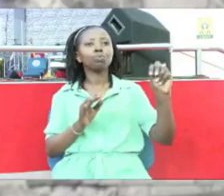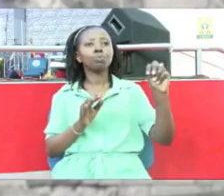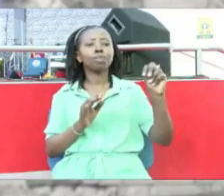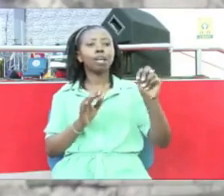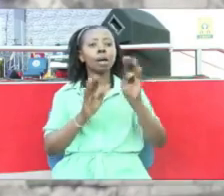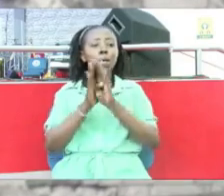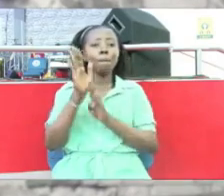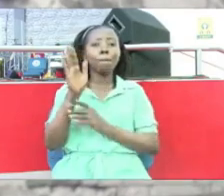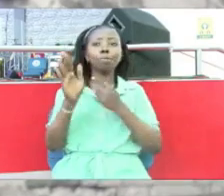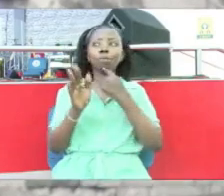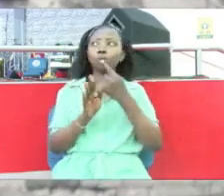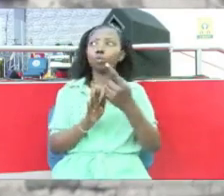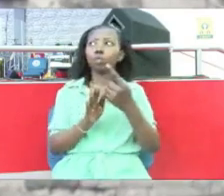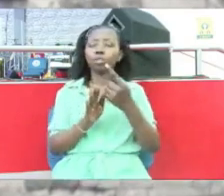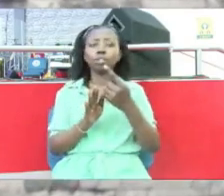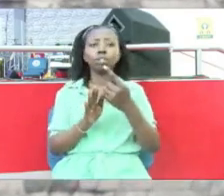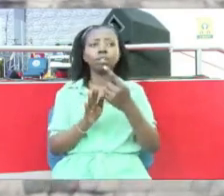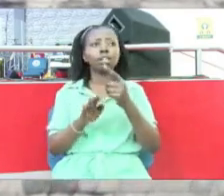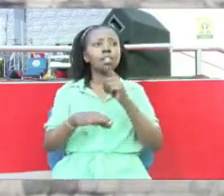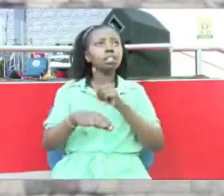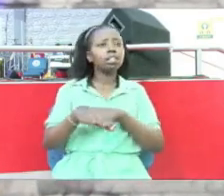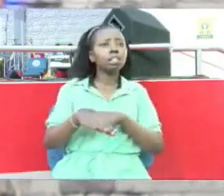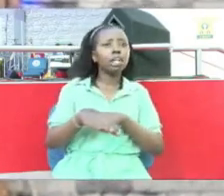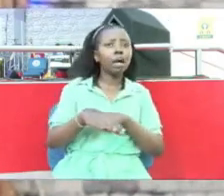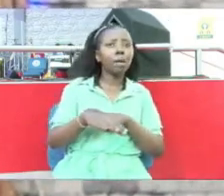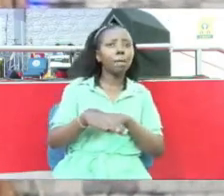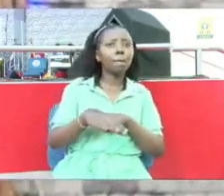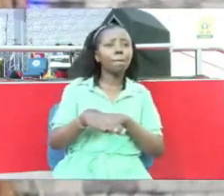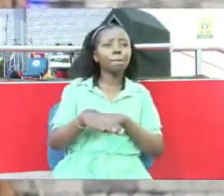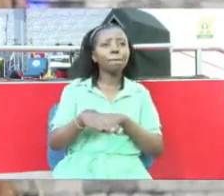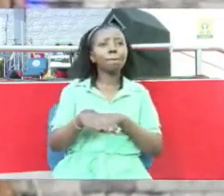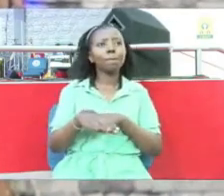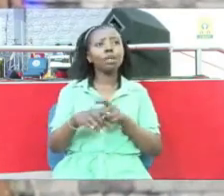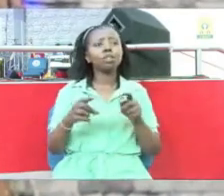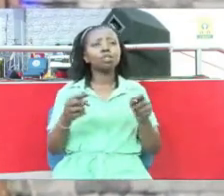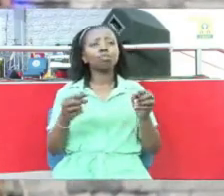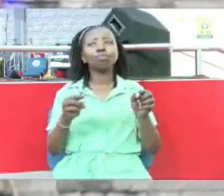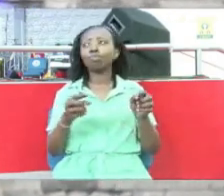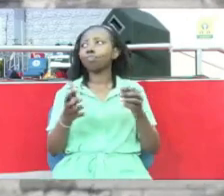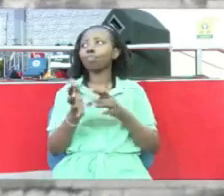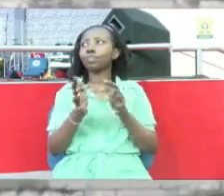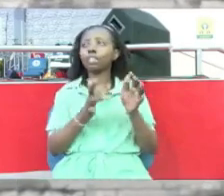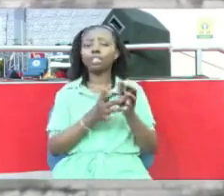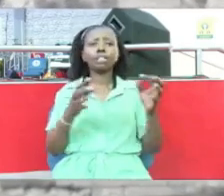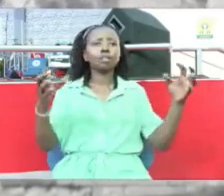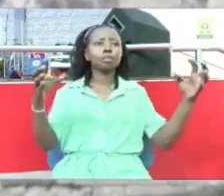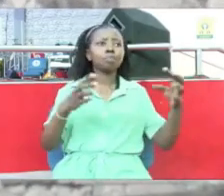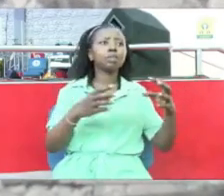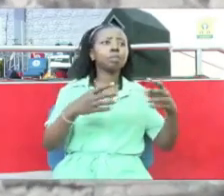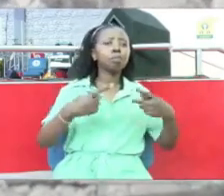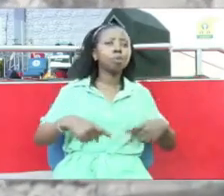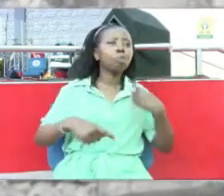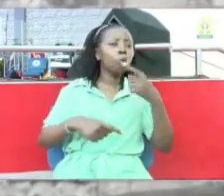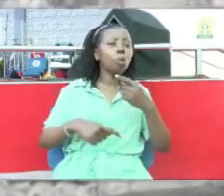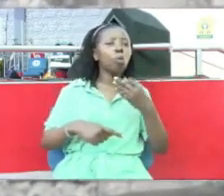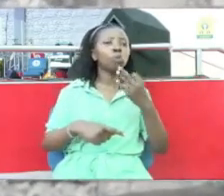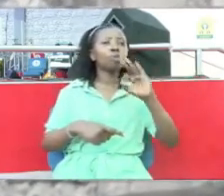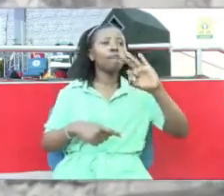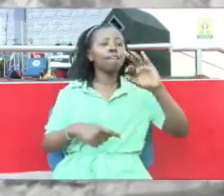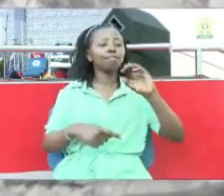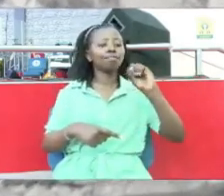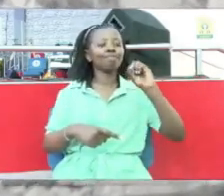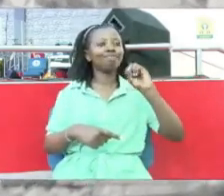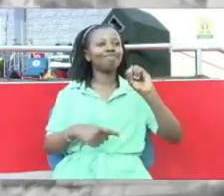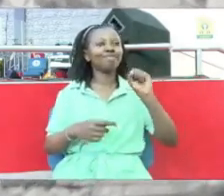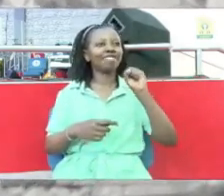Bible says that a time reached, he gathered a crowd that consisted of 5,000 men. Na wakati